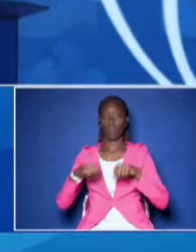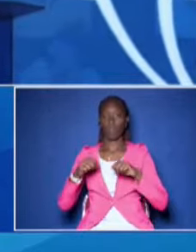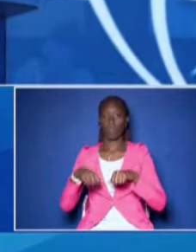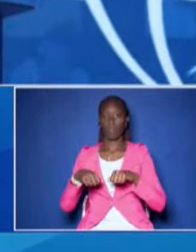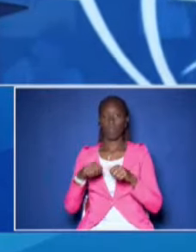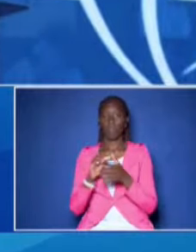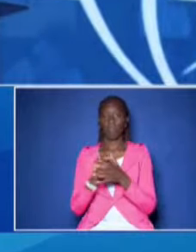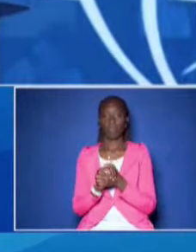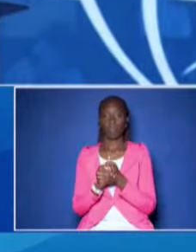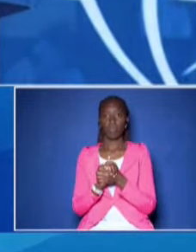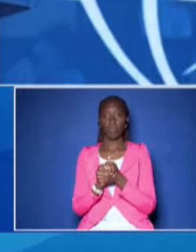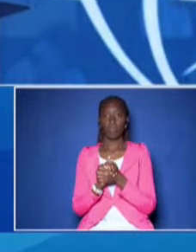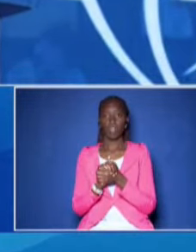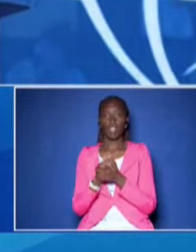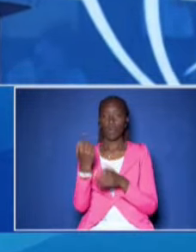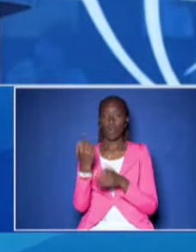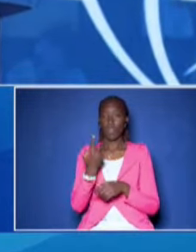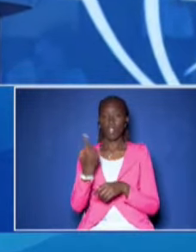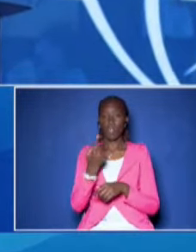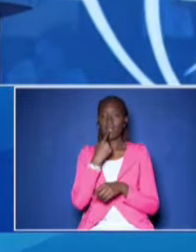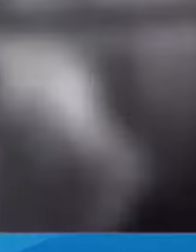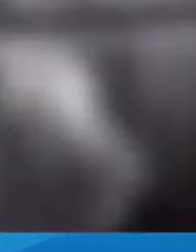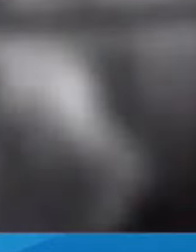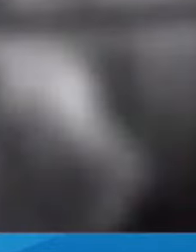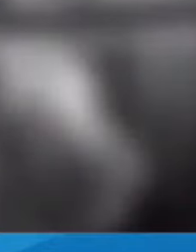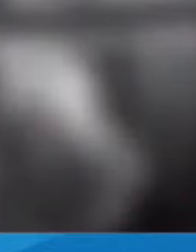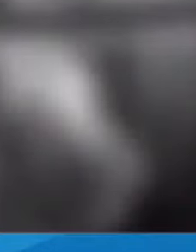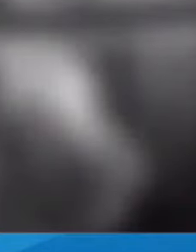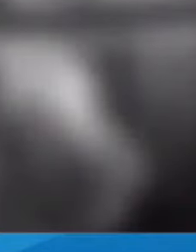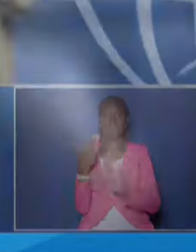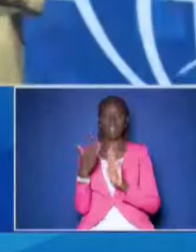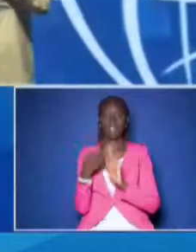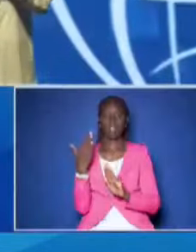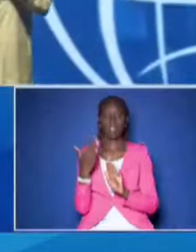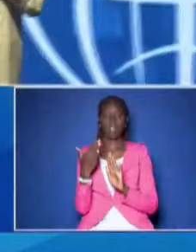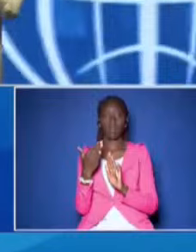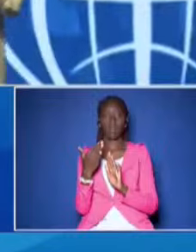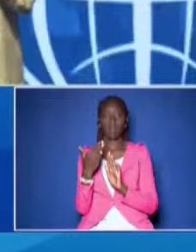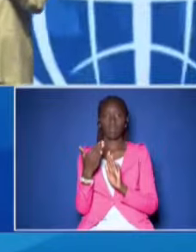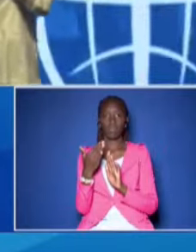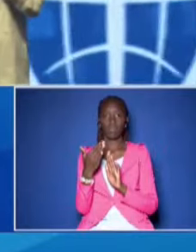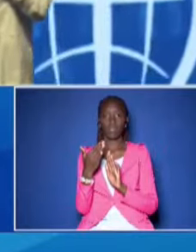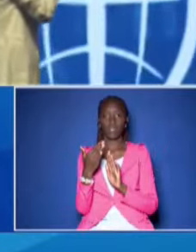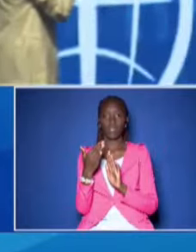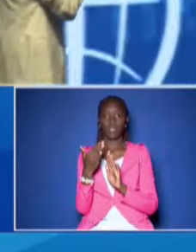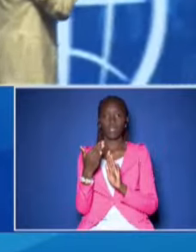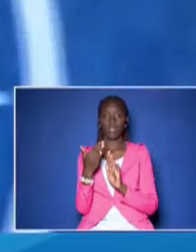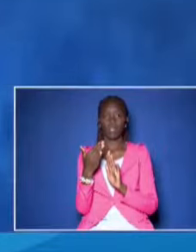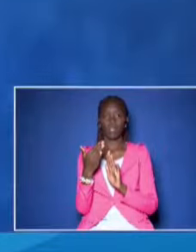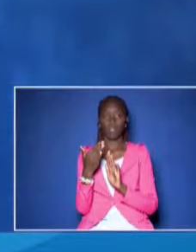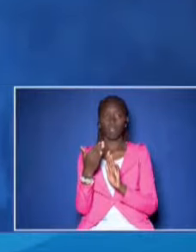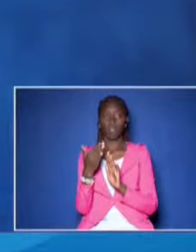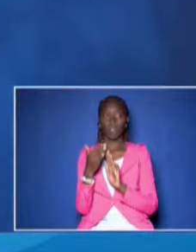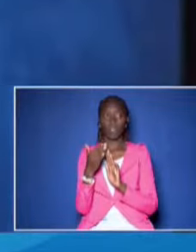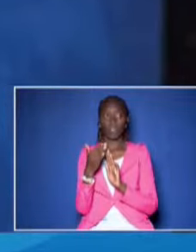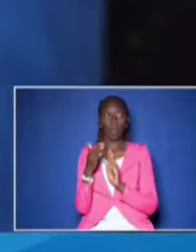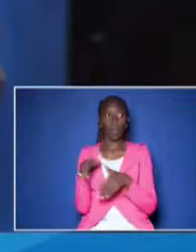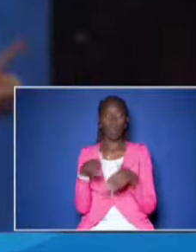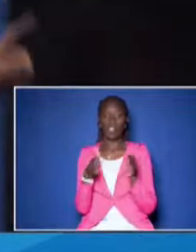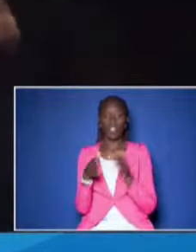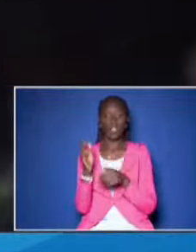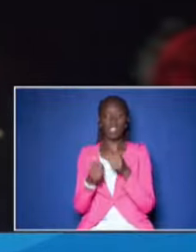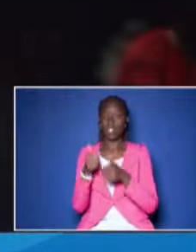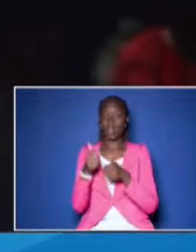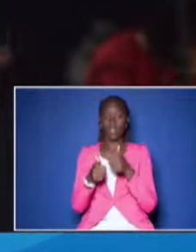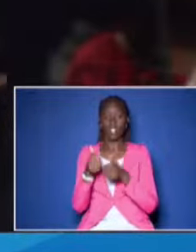life now let me just say something very quickly here what are the chances that